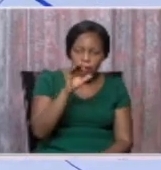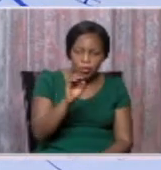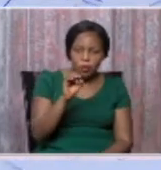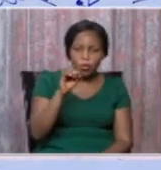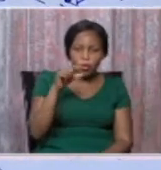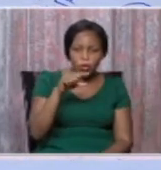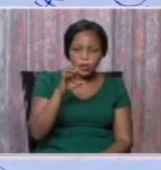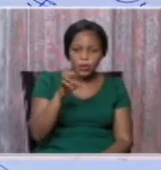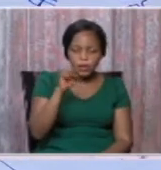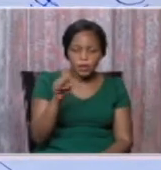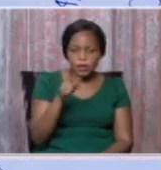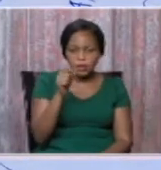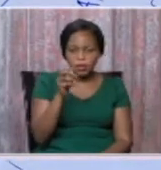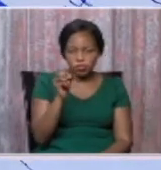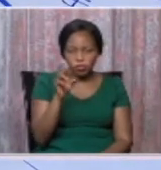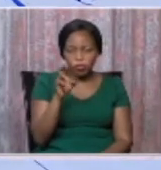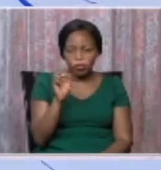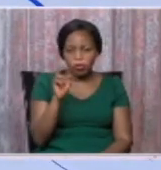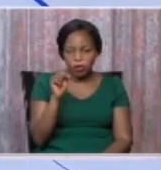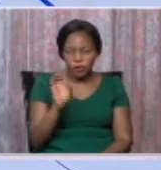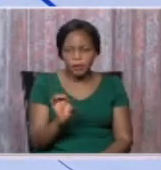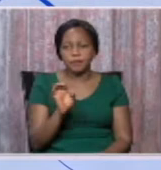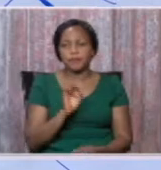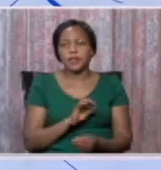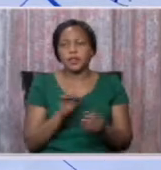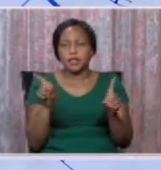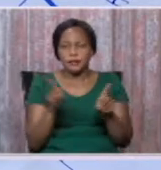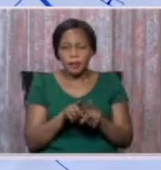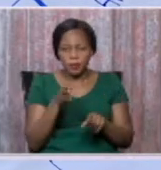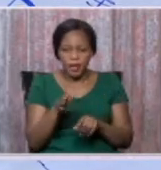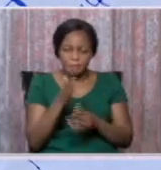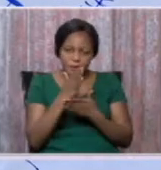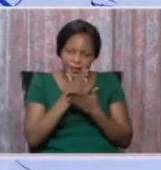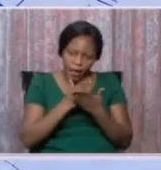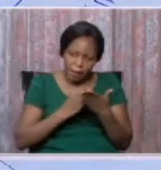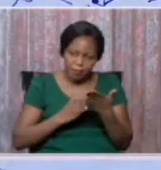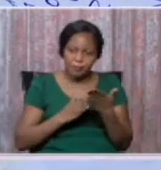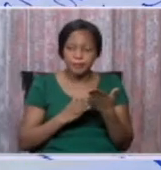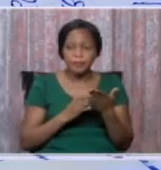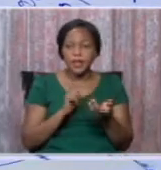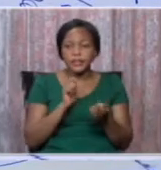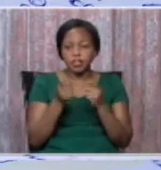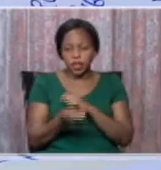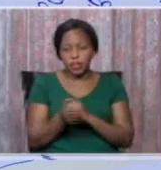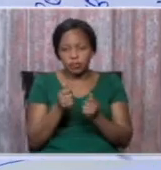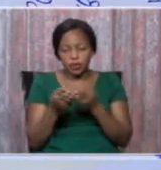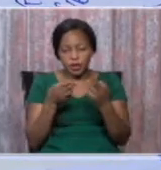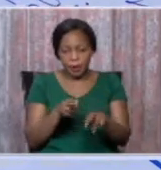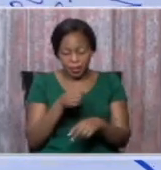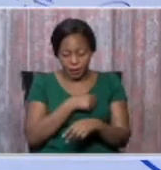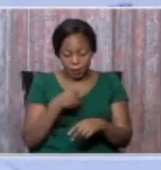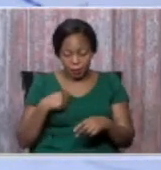physically. There is softening of the voice. Our skins become smooth. Then